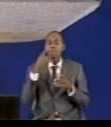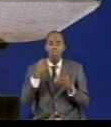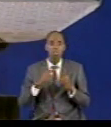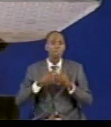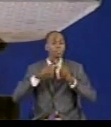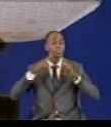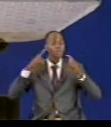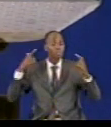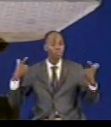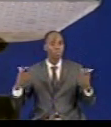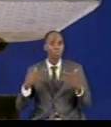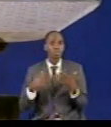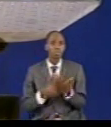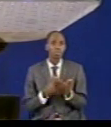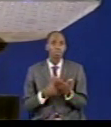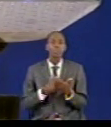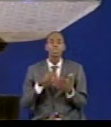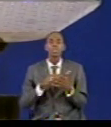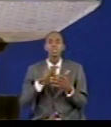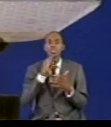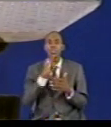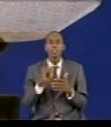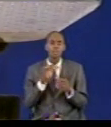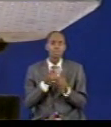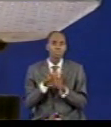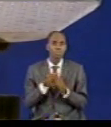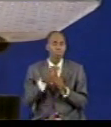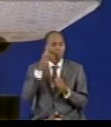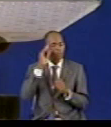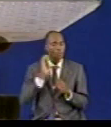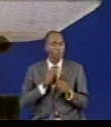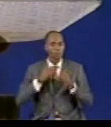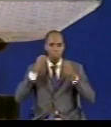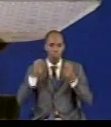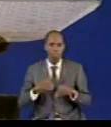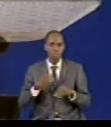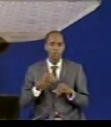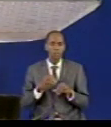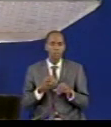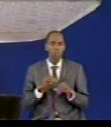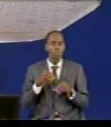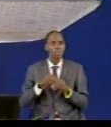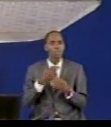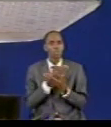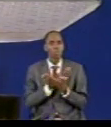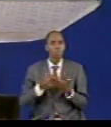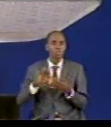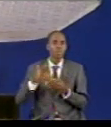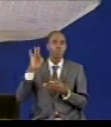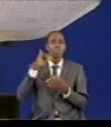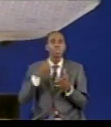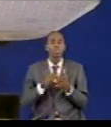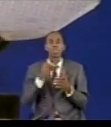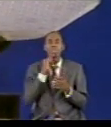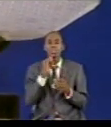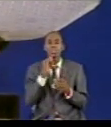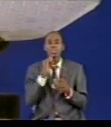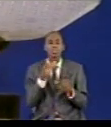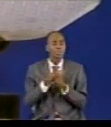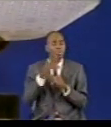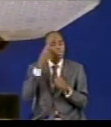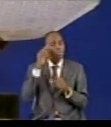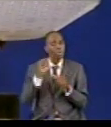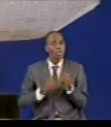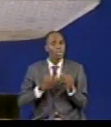is sufficient for strength in the Holy Ghost. In the sufficient gospel is sufficient for every